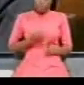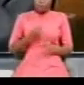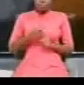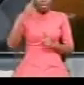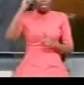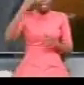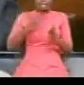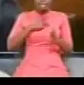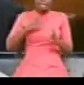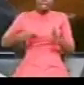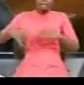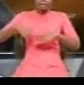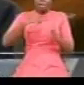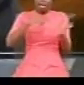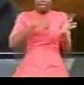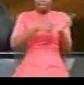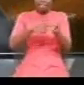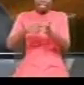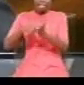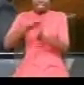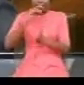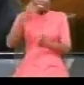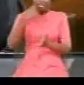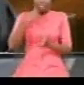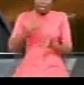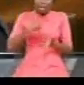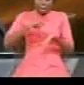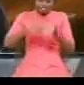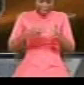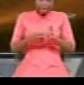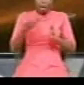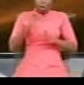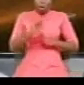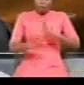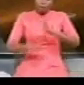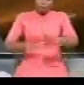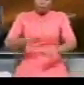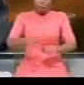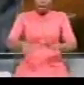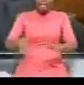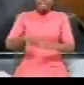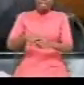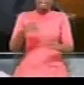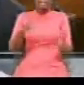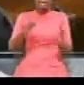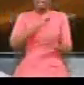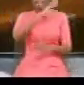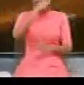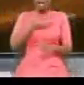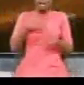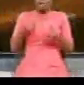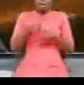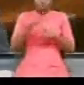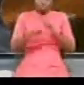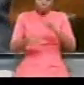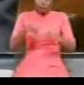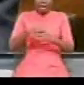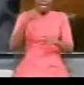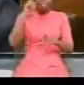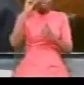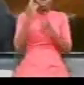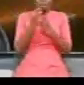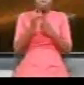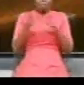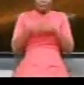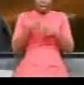kingdom. This is the meaning of walking in the light. And as we walk in his word,